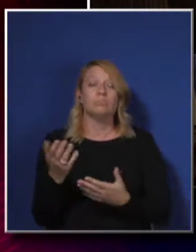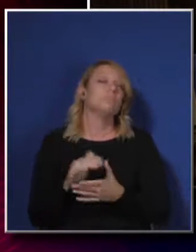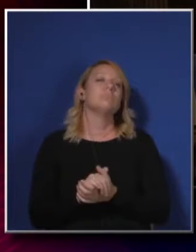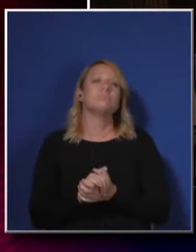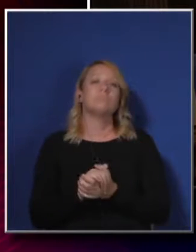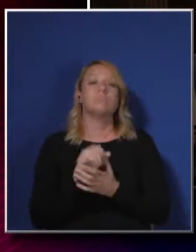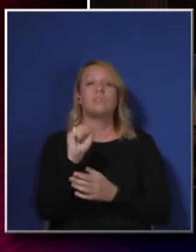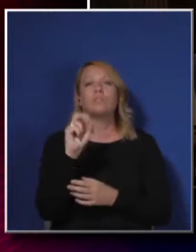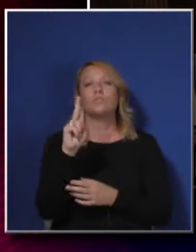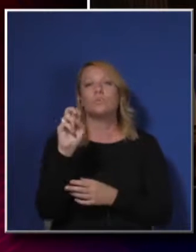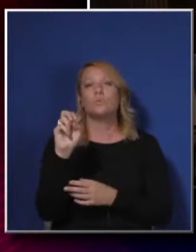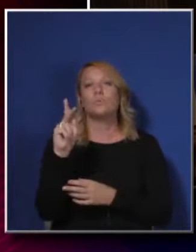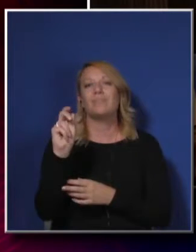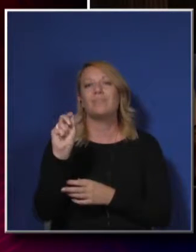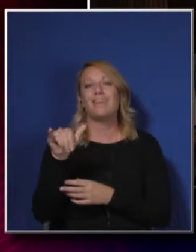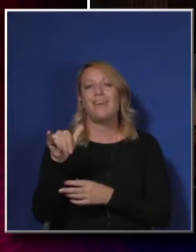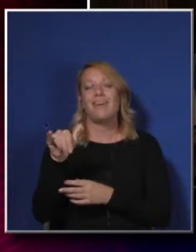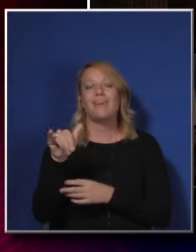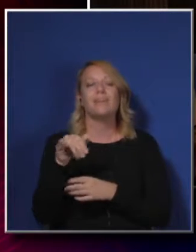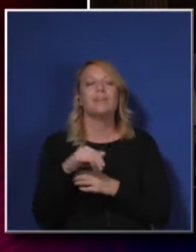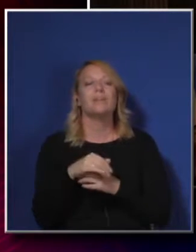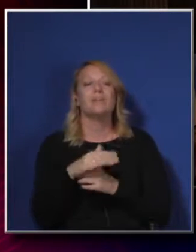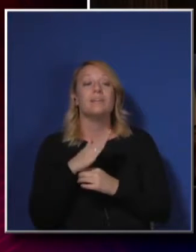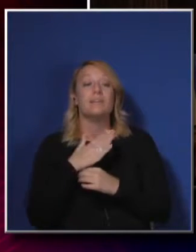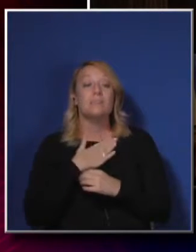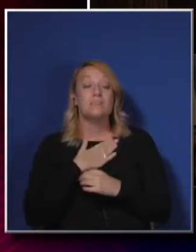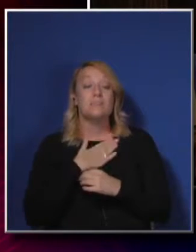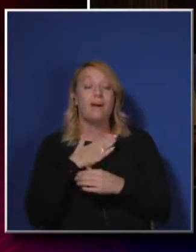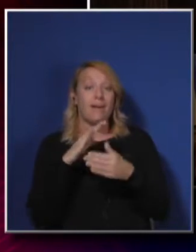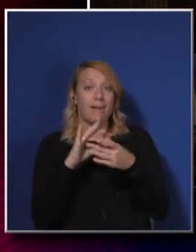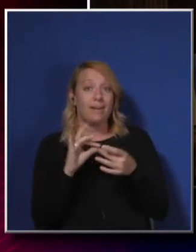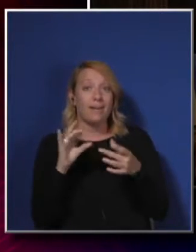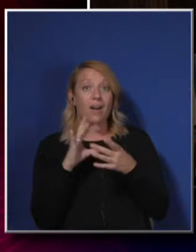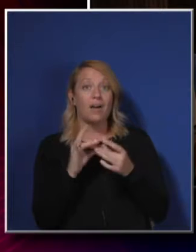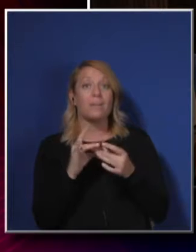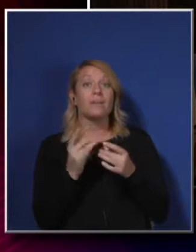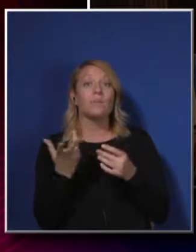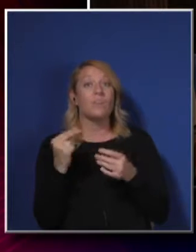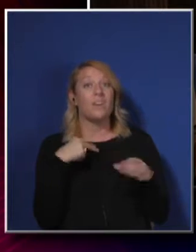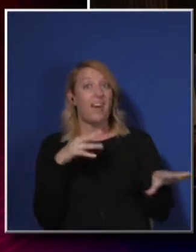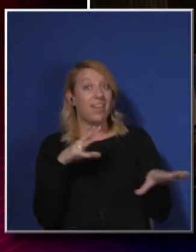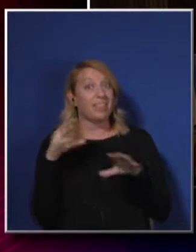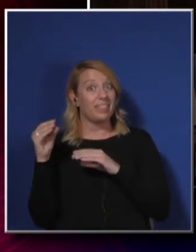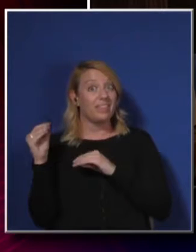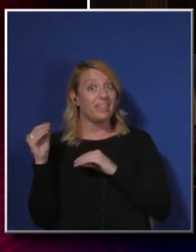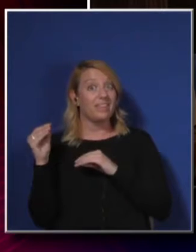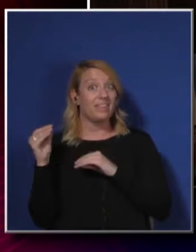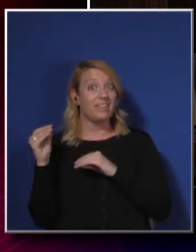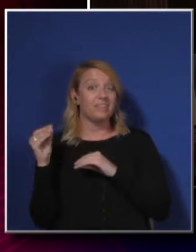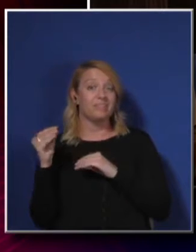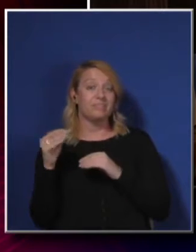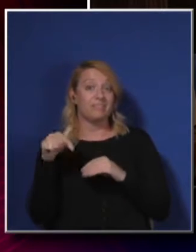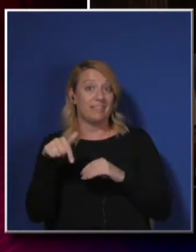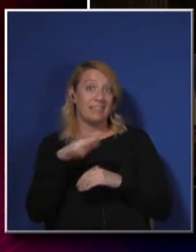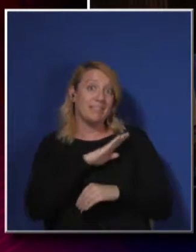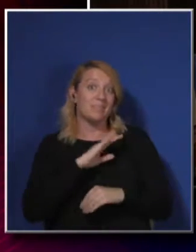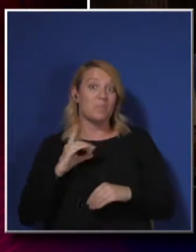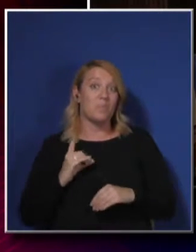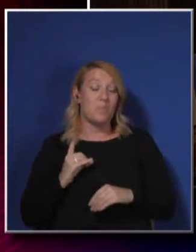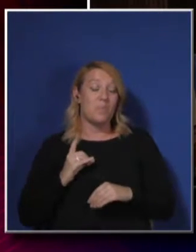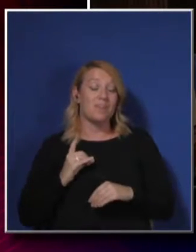My only other comment would be, when I leave this board, I am still